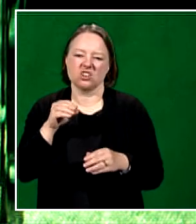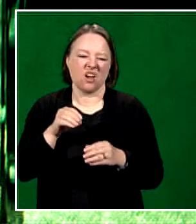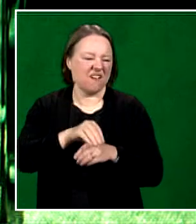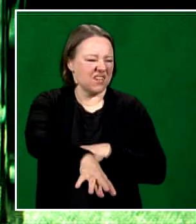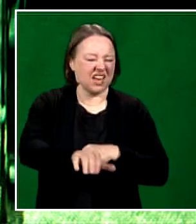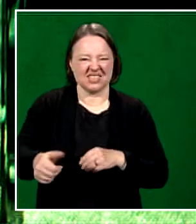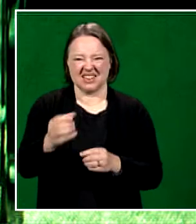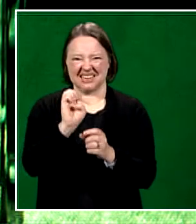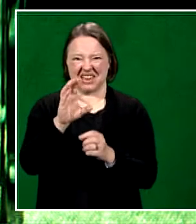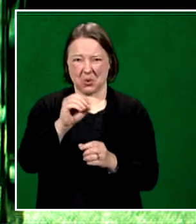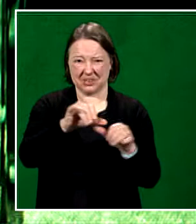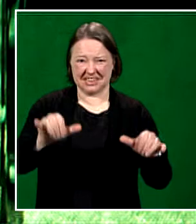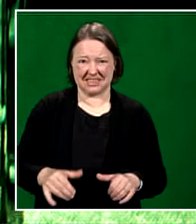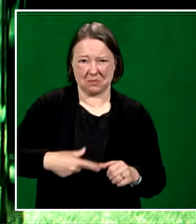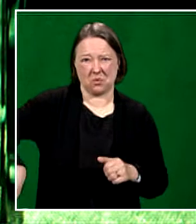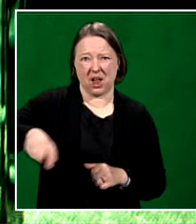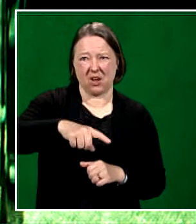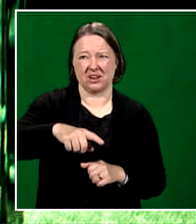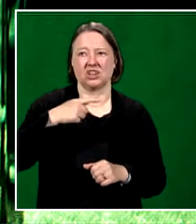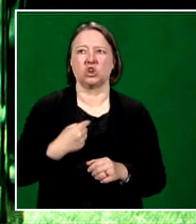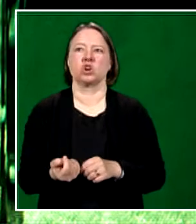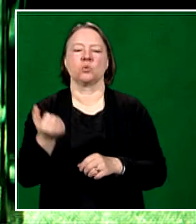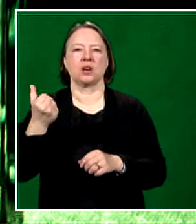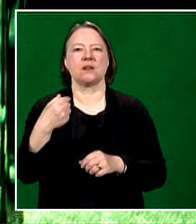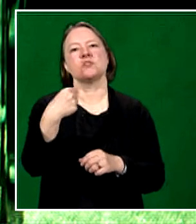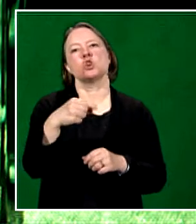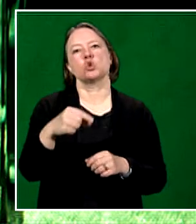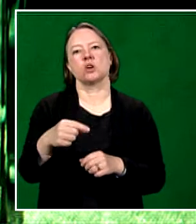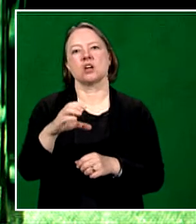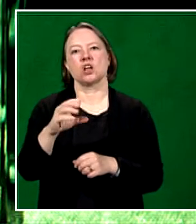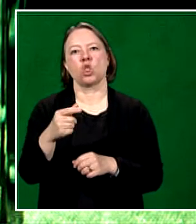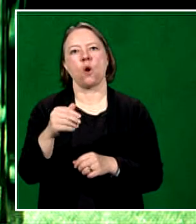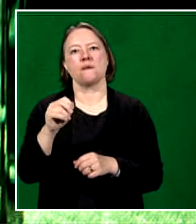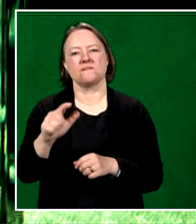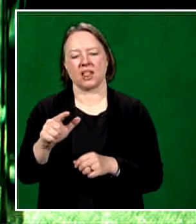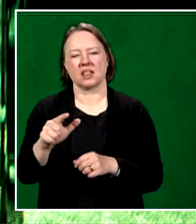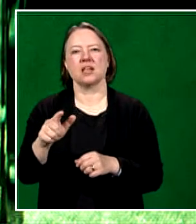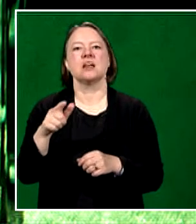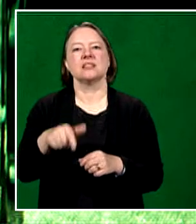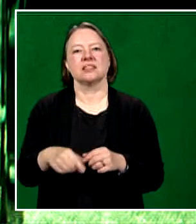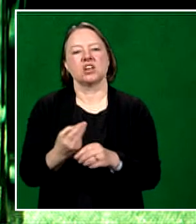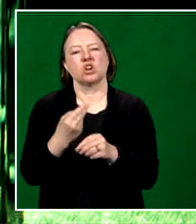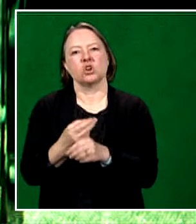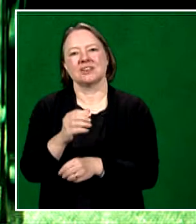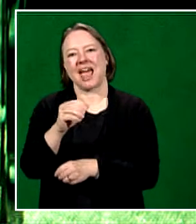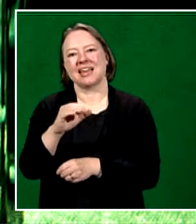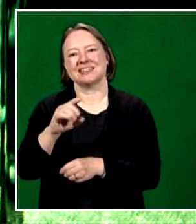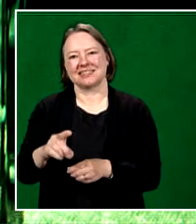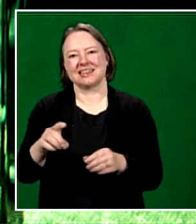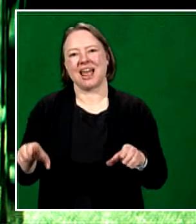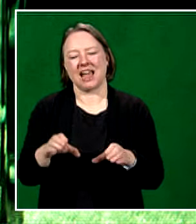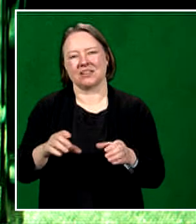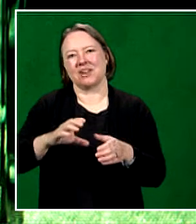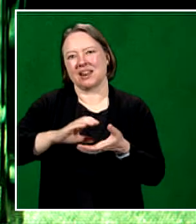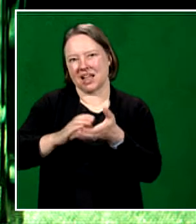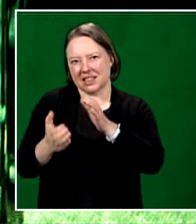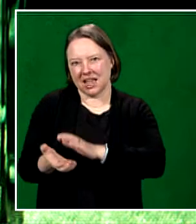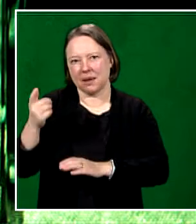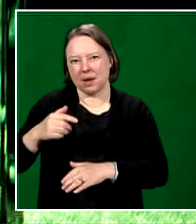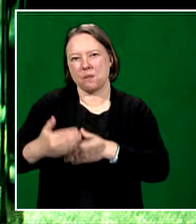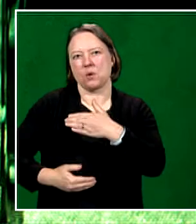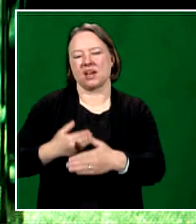ecosystem. In order to get rid of the green chlorophyll pigment, the industry currently uses acid-activated clays, but the processing